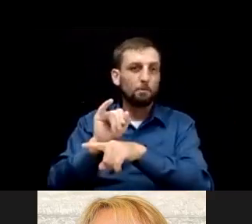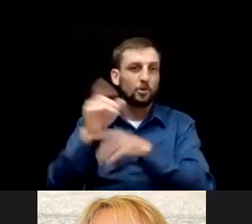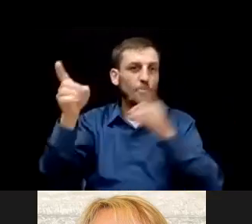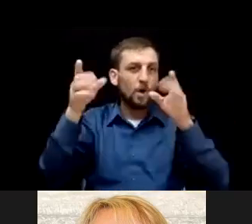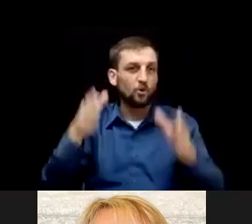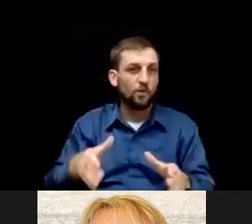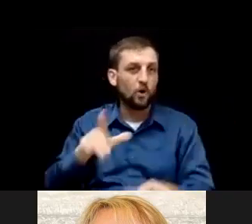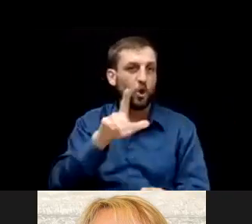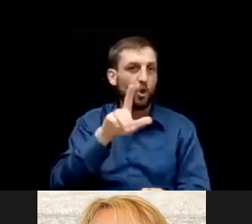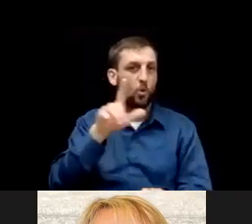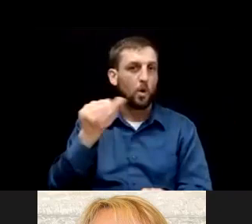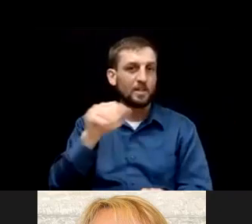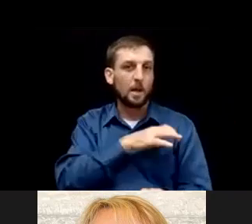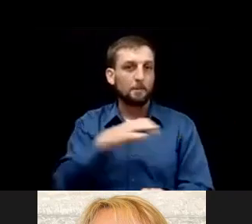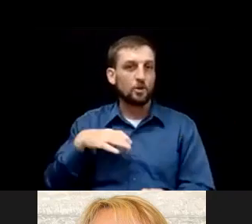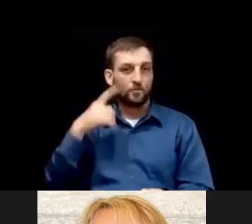Louisiana Commission for the Deaf.